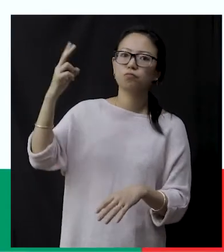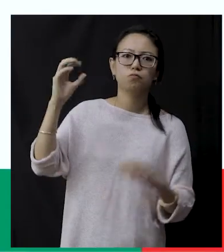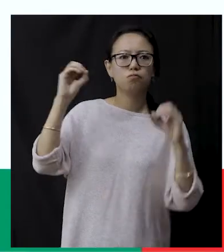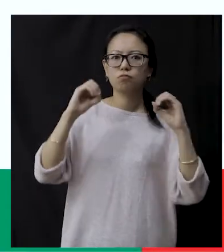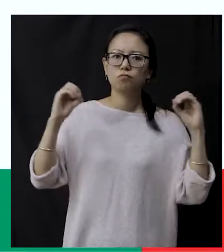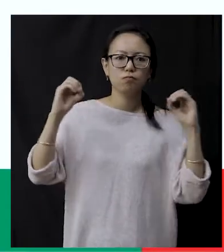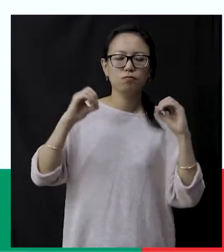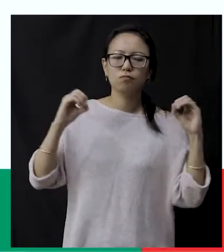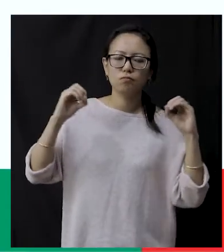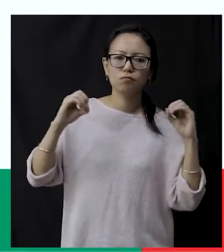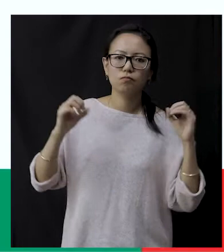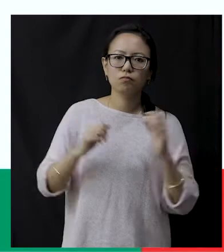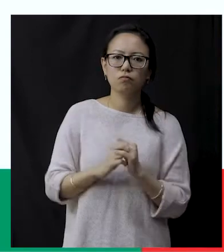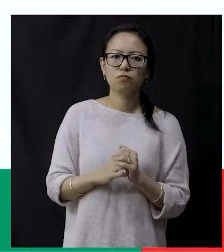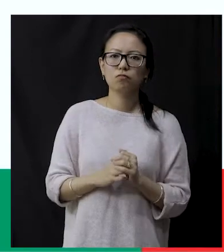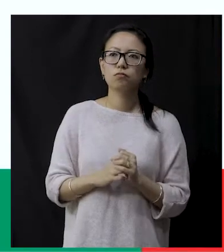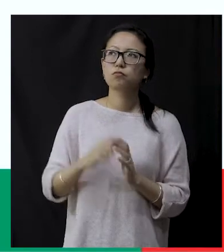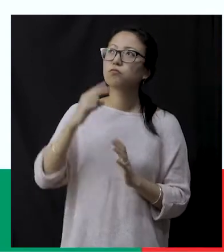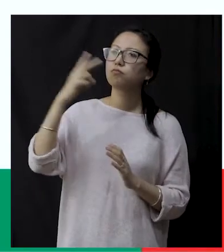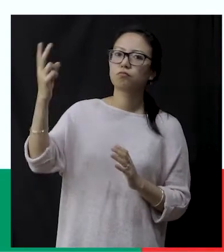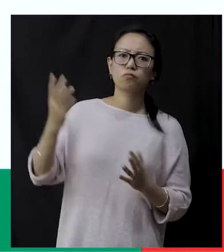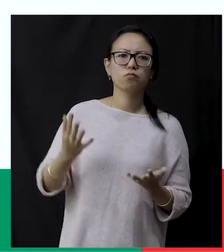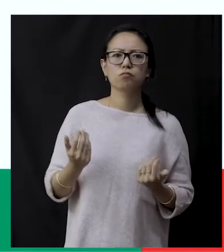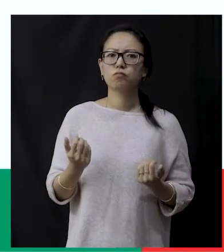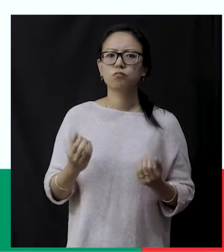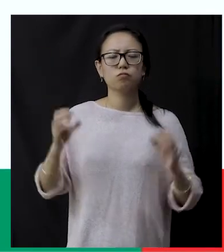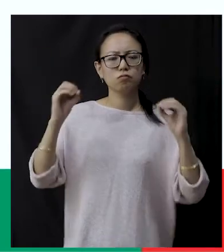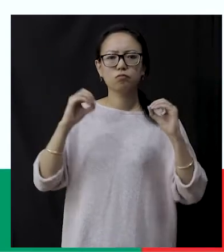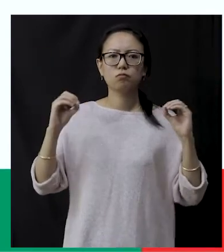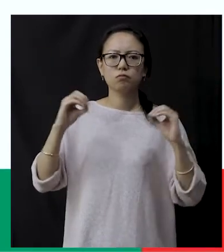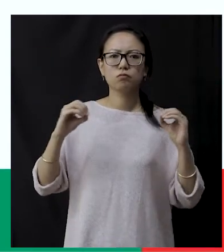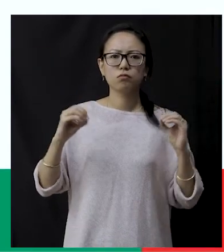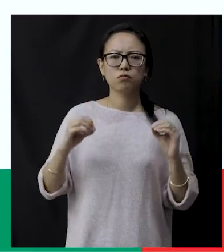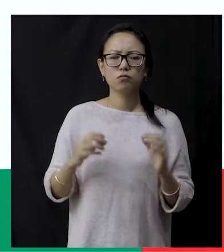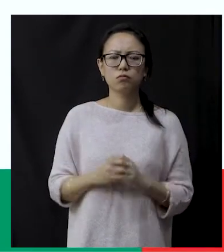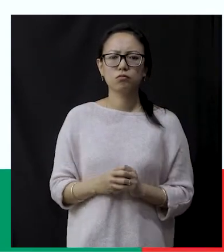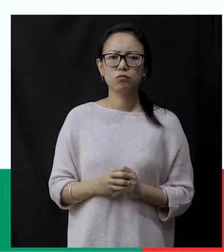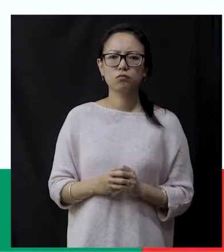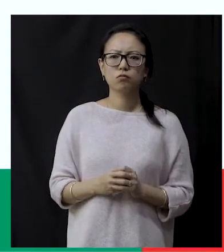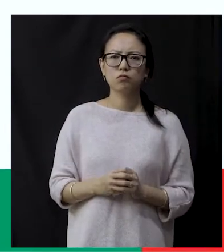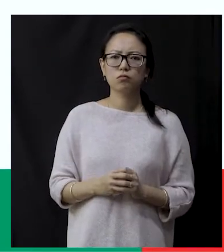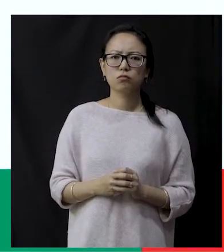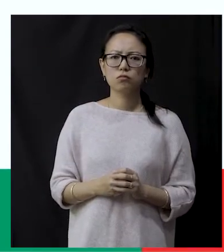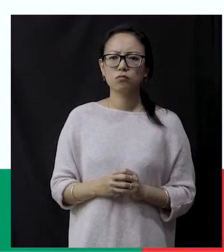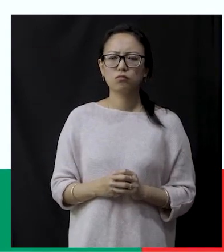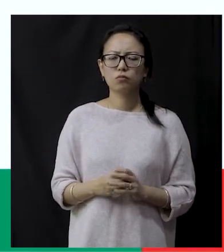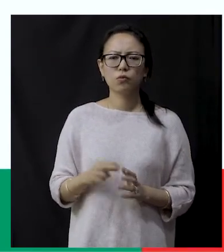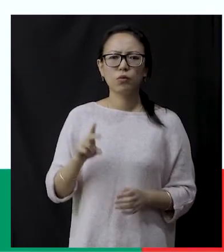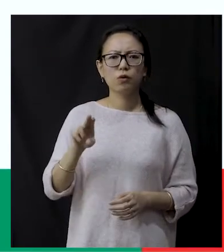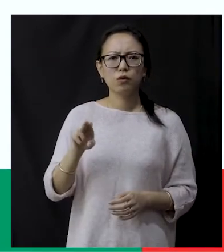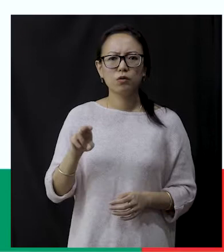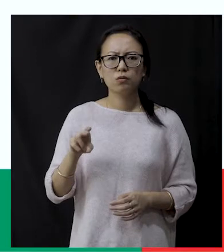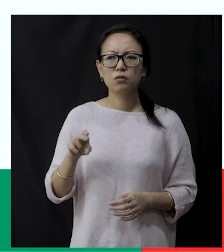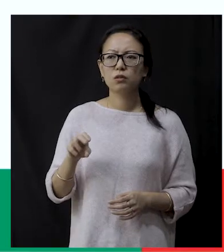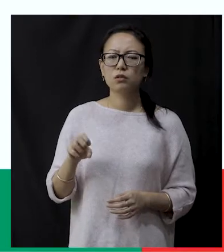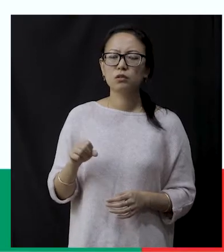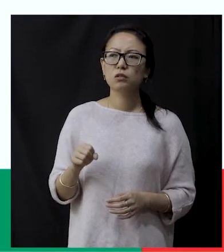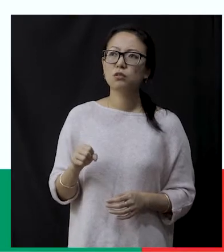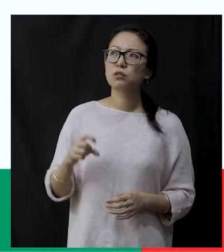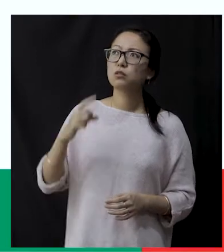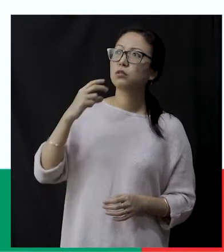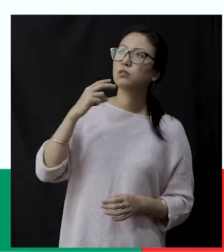In daytime, it's not visible, right? And do you know the reason why? Do you know the reason why the